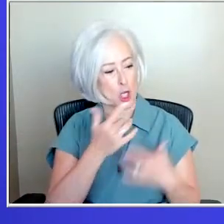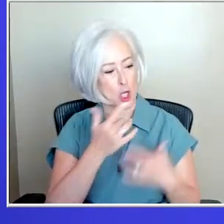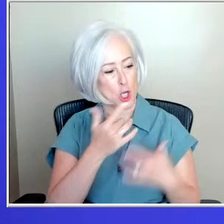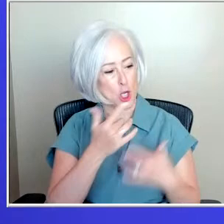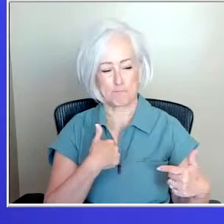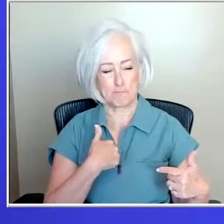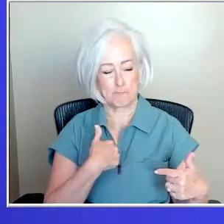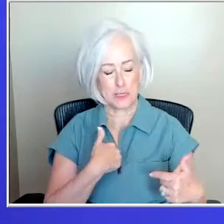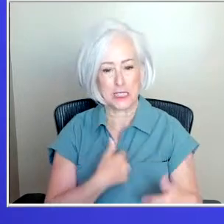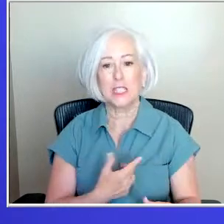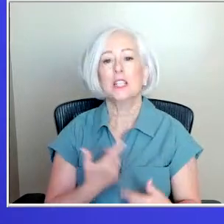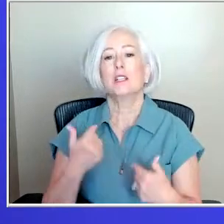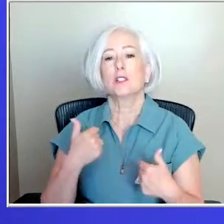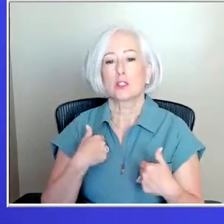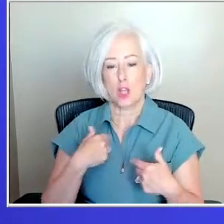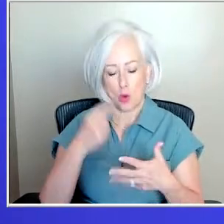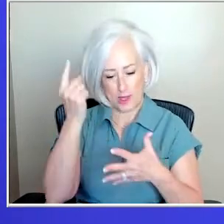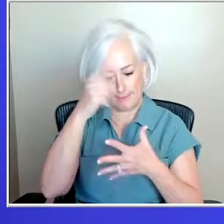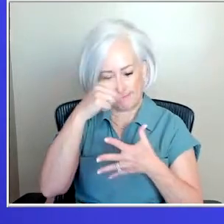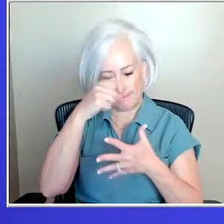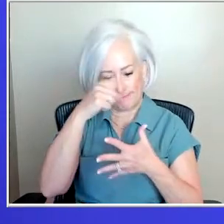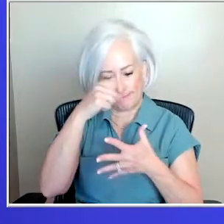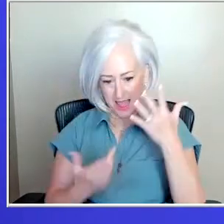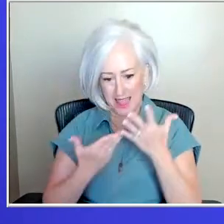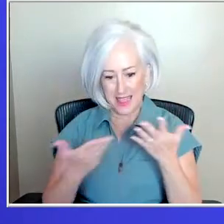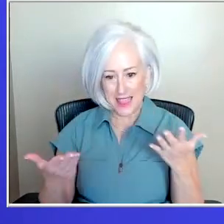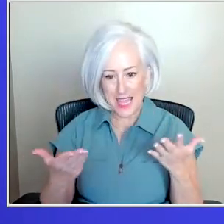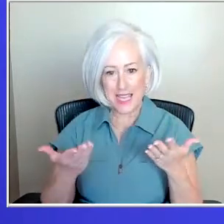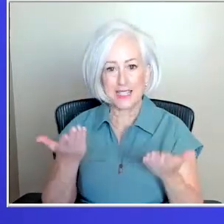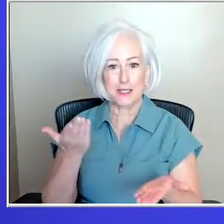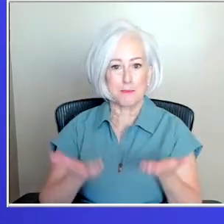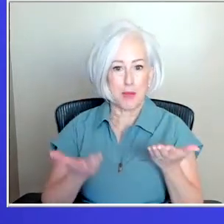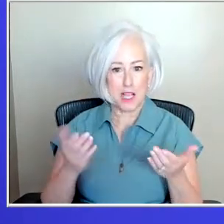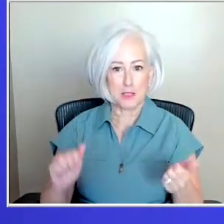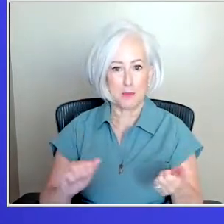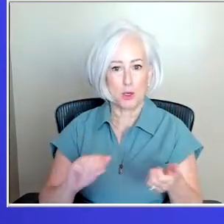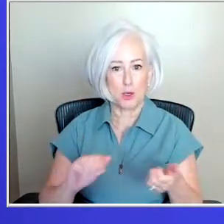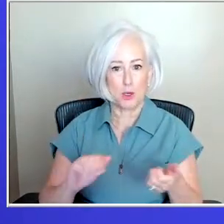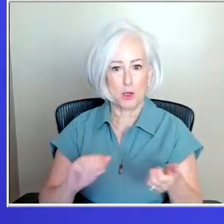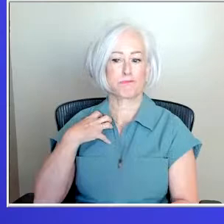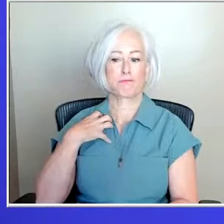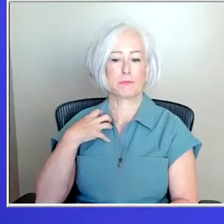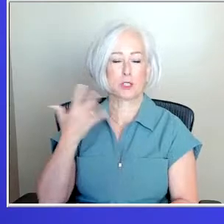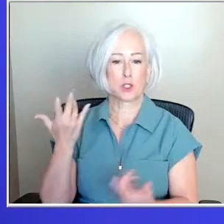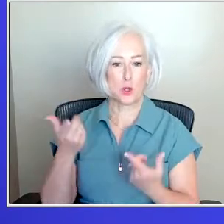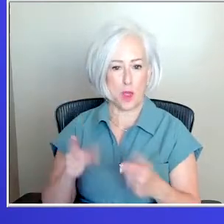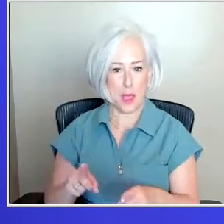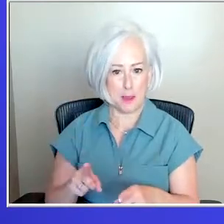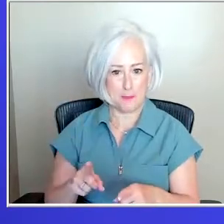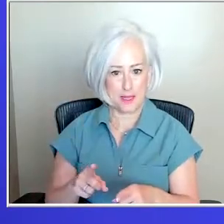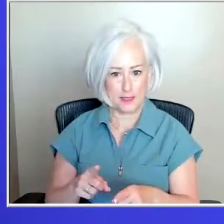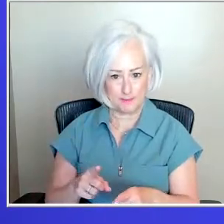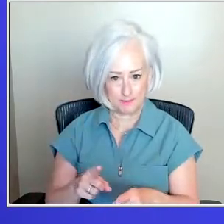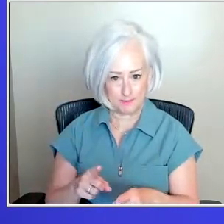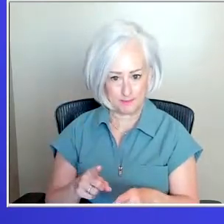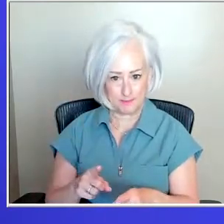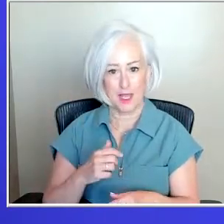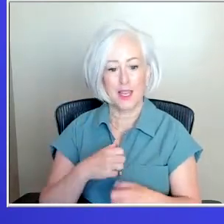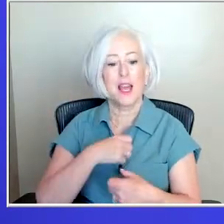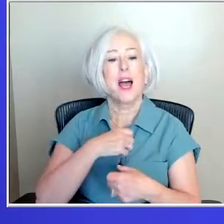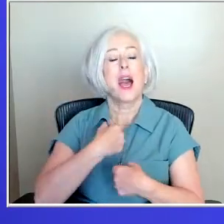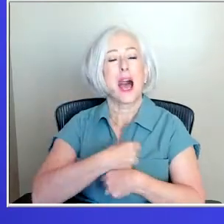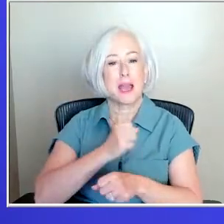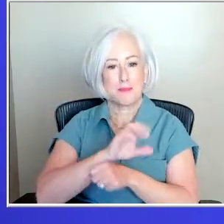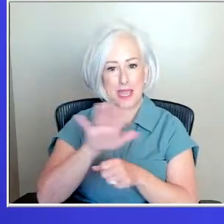through a long list of things that could possibly be causing swollen lymph nodes, and I ended up having an appointment with her primary care physician